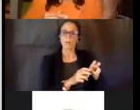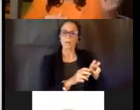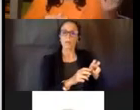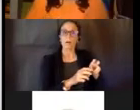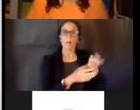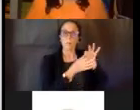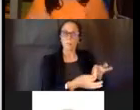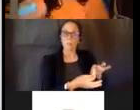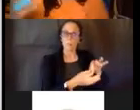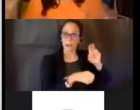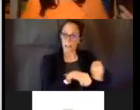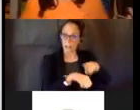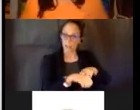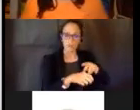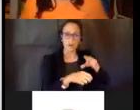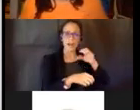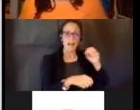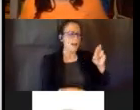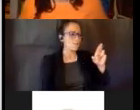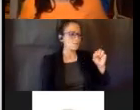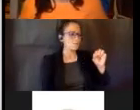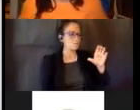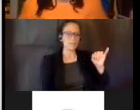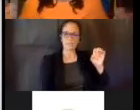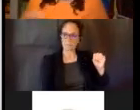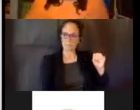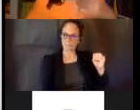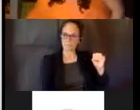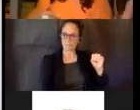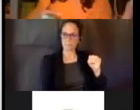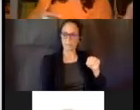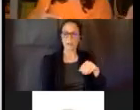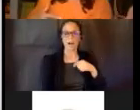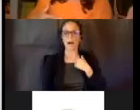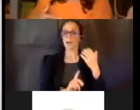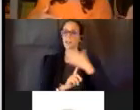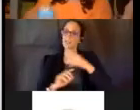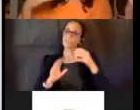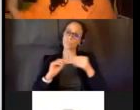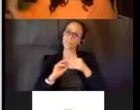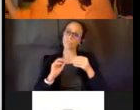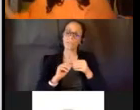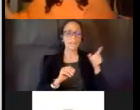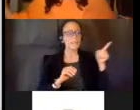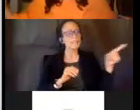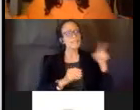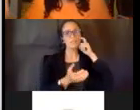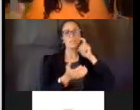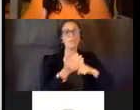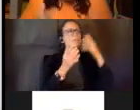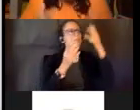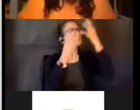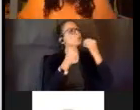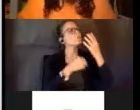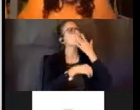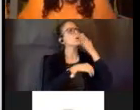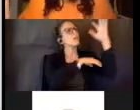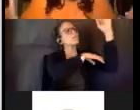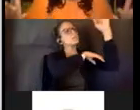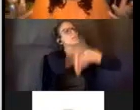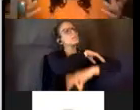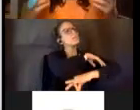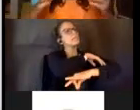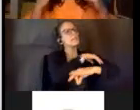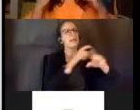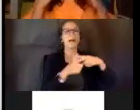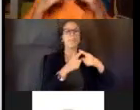the audience, like, first he's noticing the incredible sunset. Next he's talking about the lazy Black people. It's amazing. You know, he's complicated,